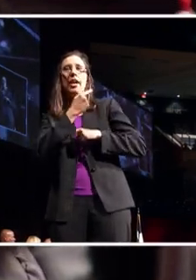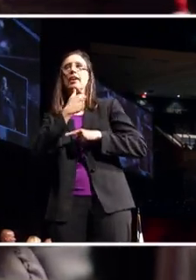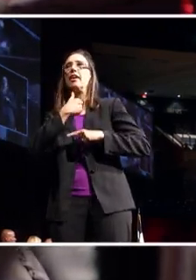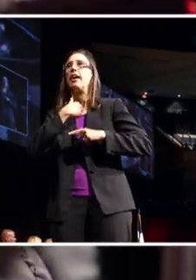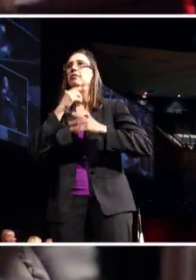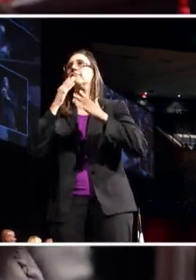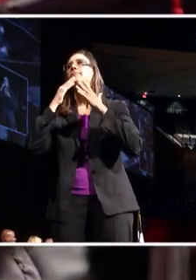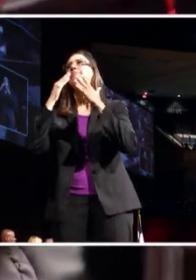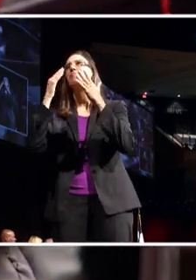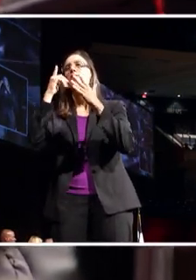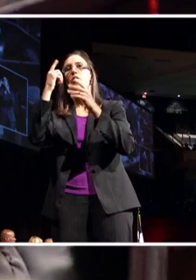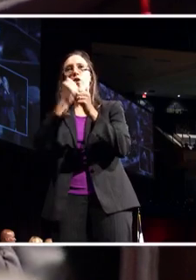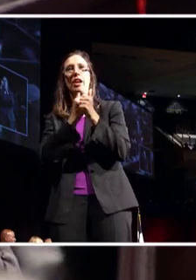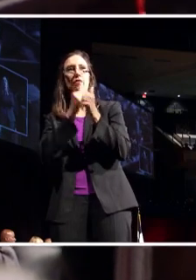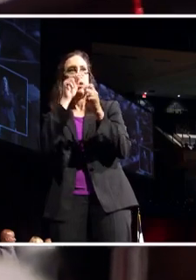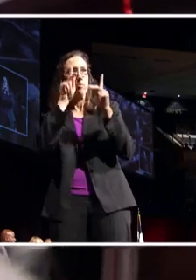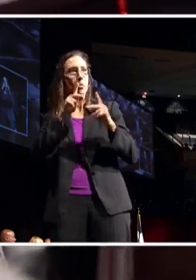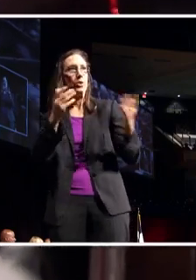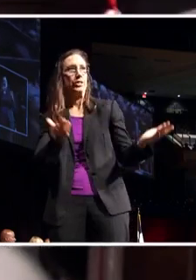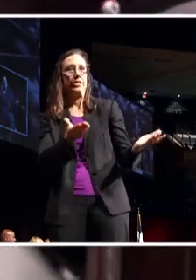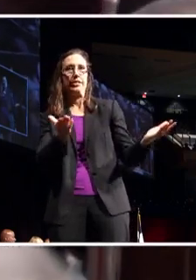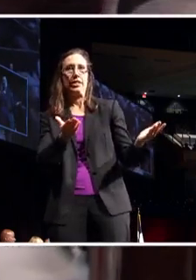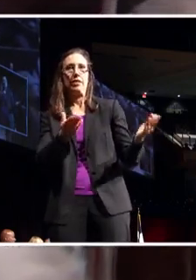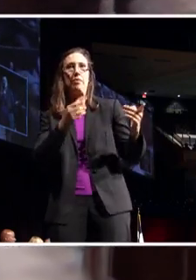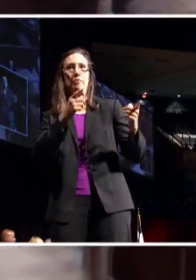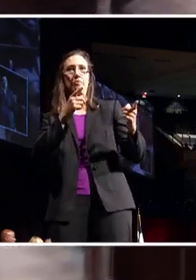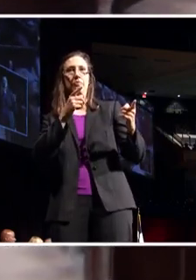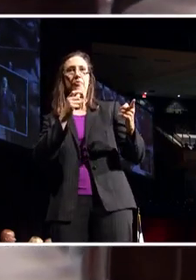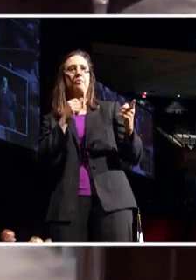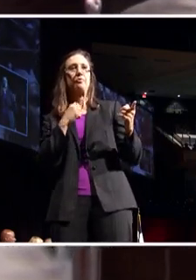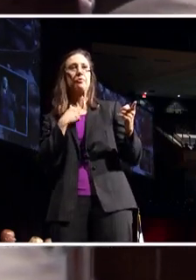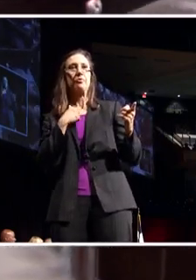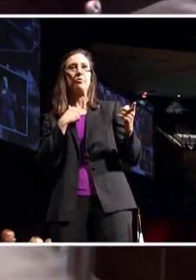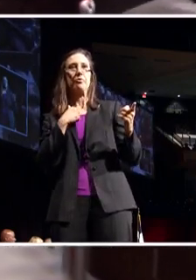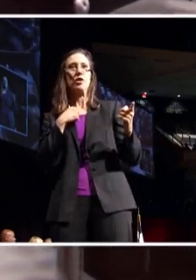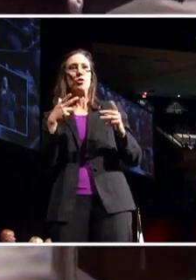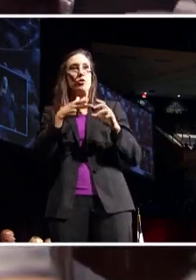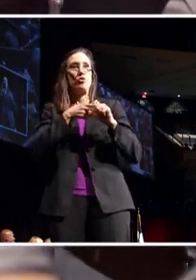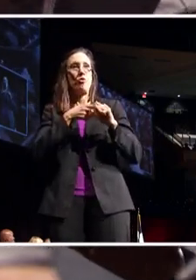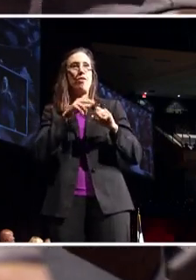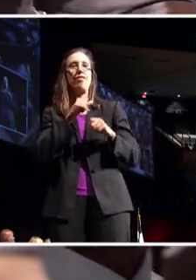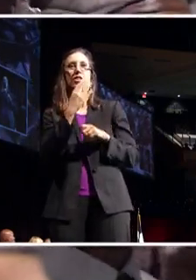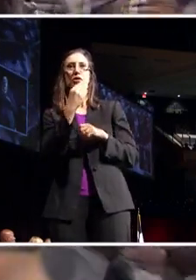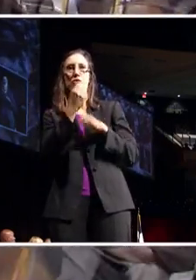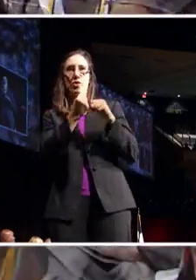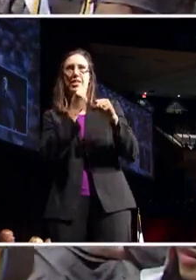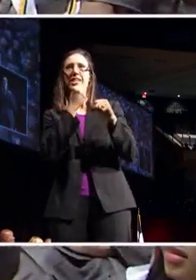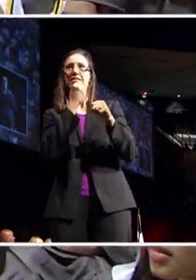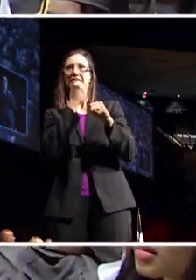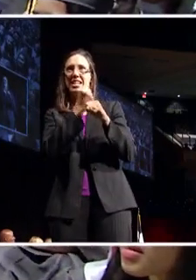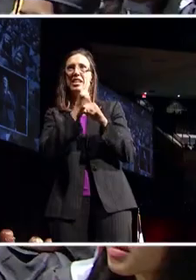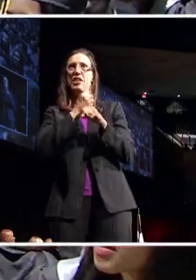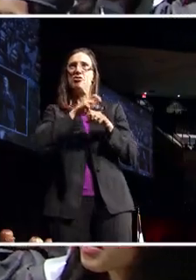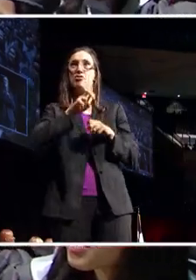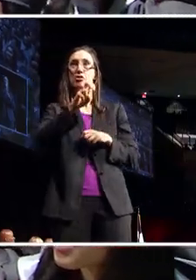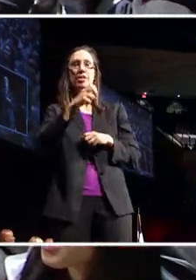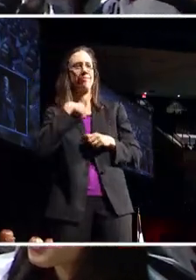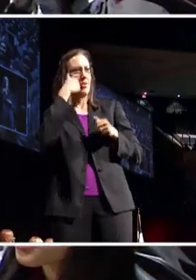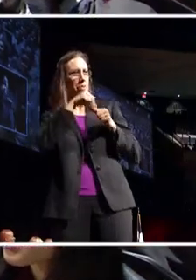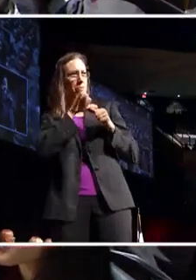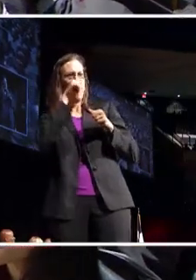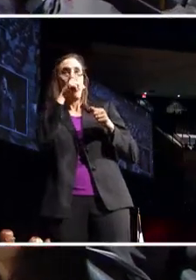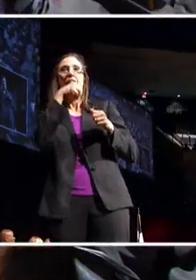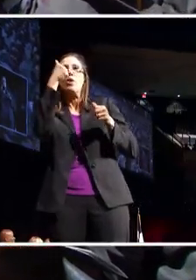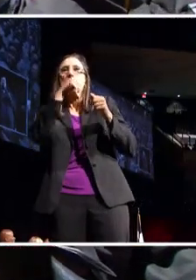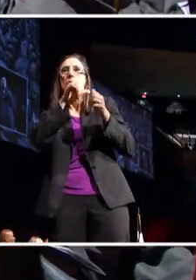am very grateful for every single one of you who formed part of this 14-year ride. I still remember that letter that came